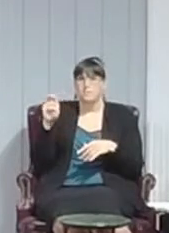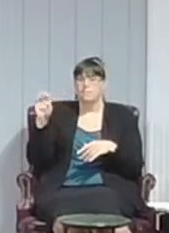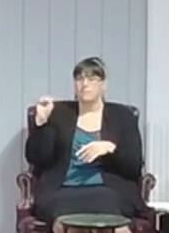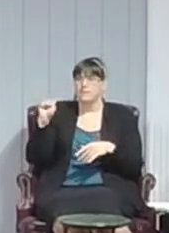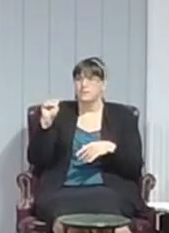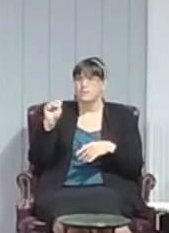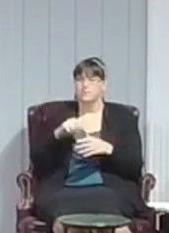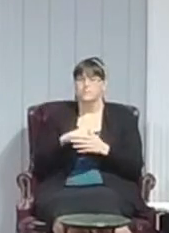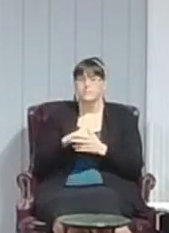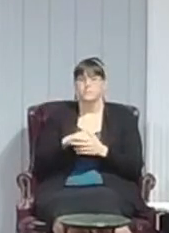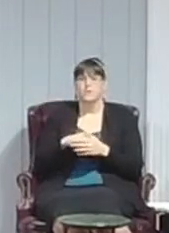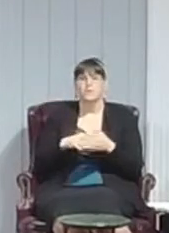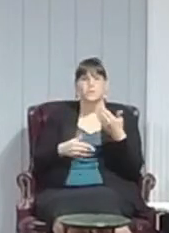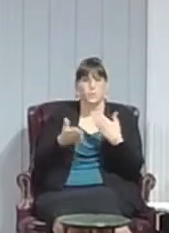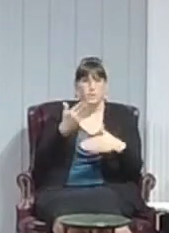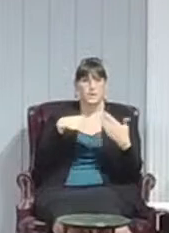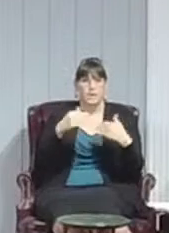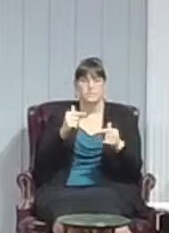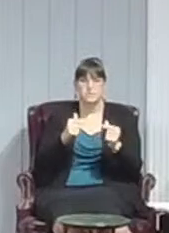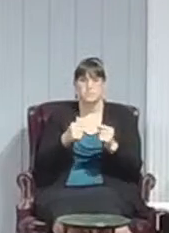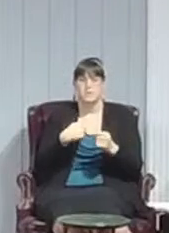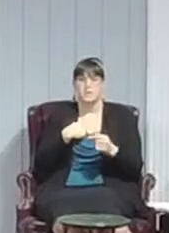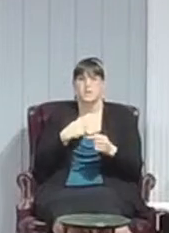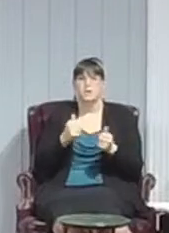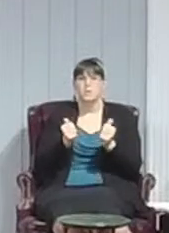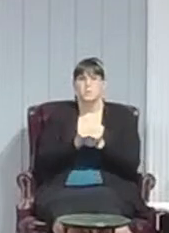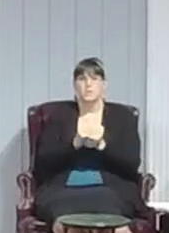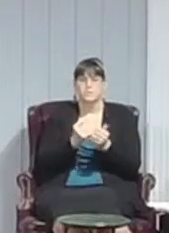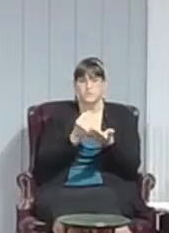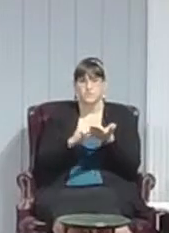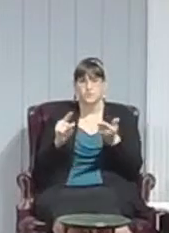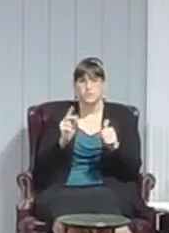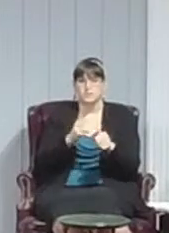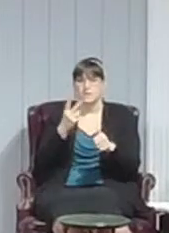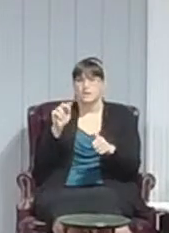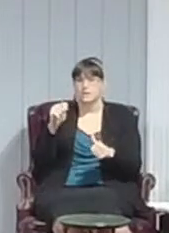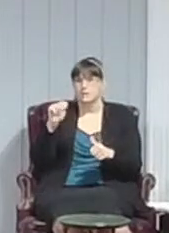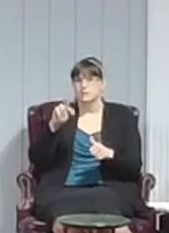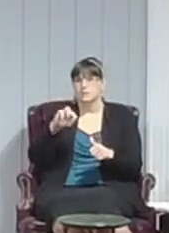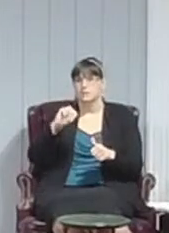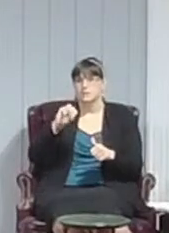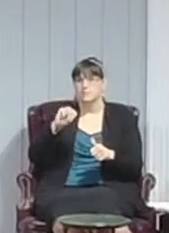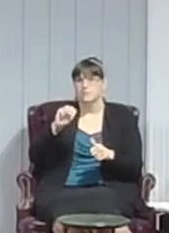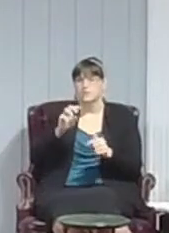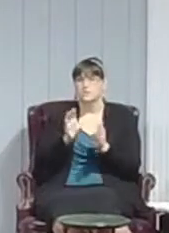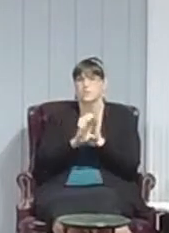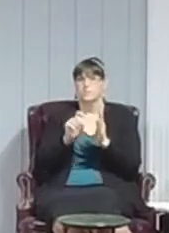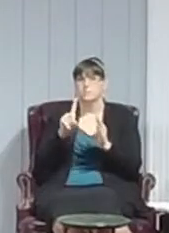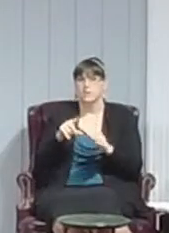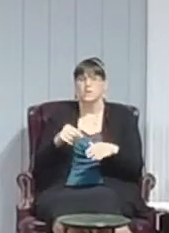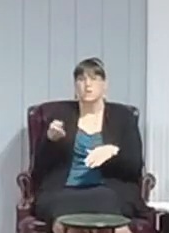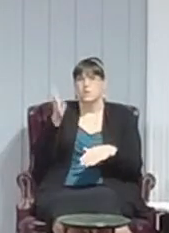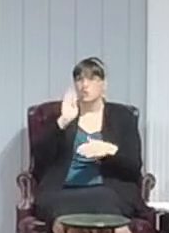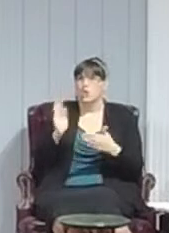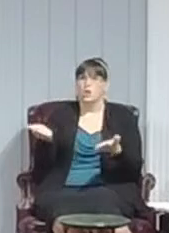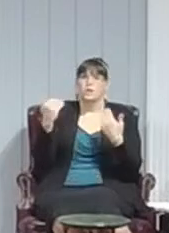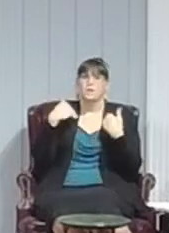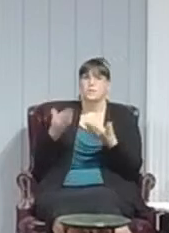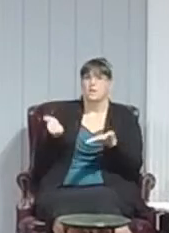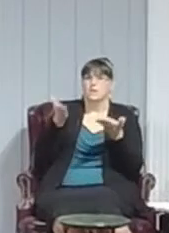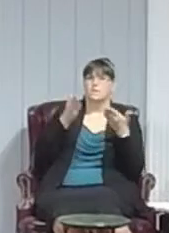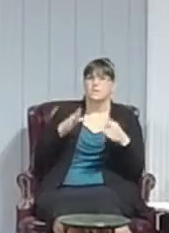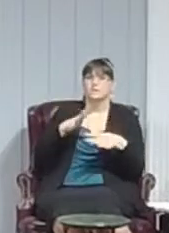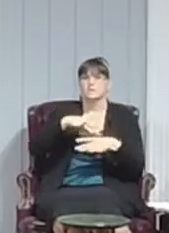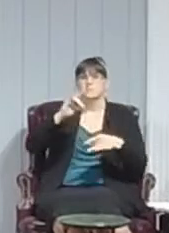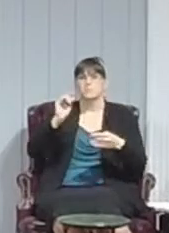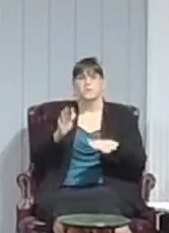to me with a couple of scriptures, showed me a couple of scriptures. 2 Timothy chapter 1 and verse 7. "God hath not given us the spirit